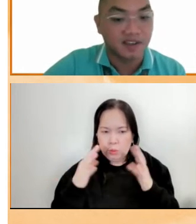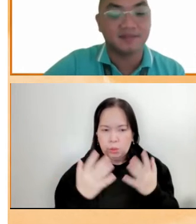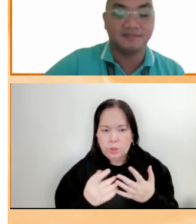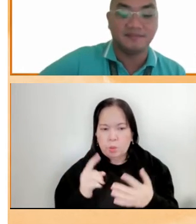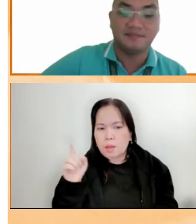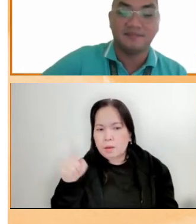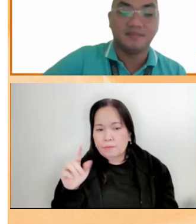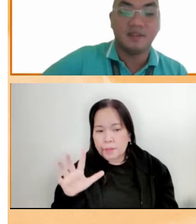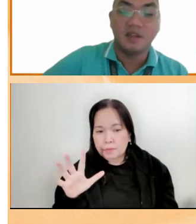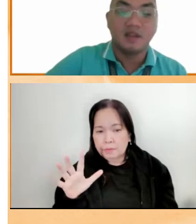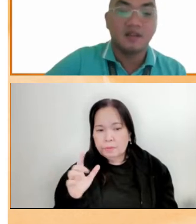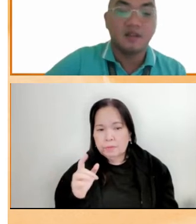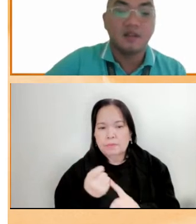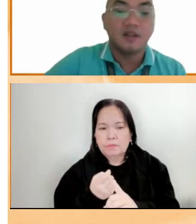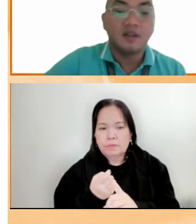Pacific.